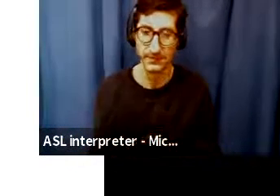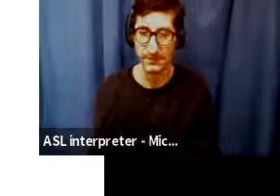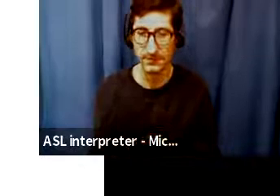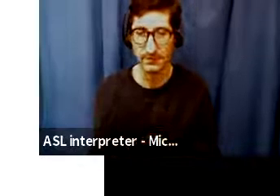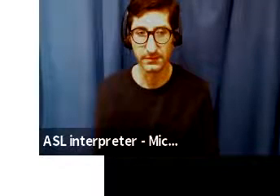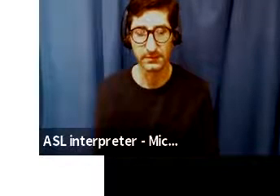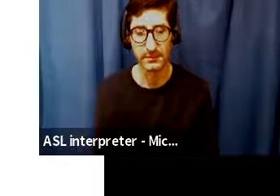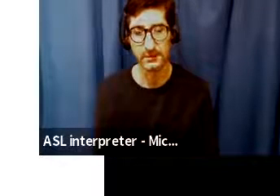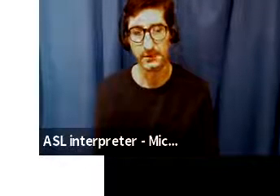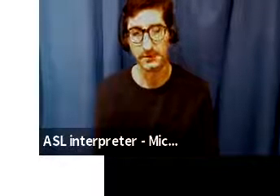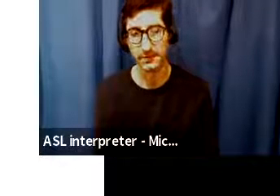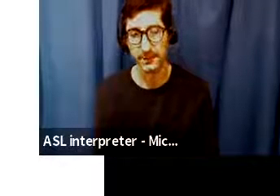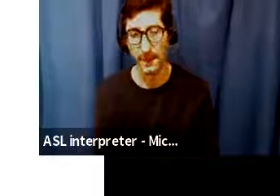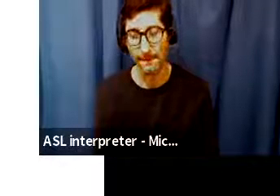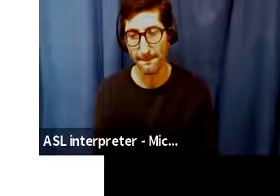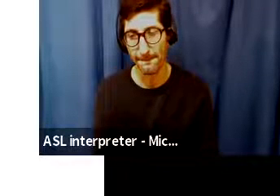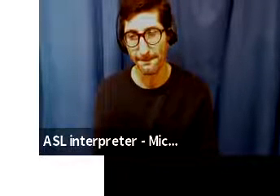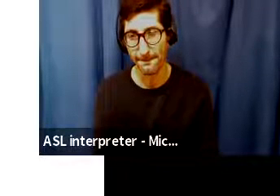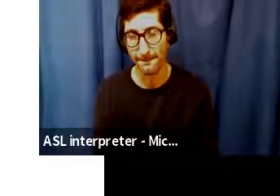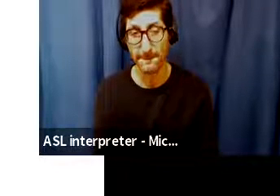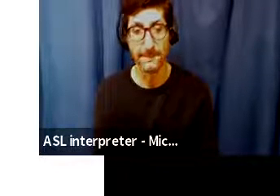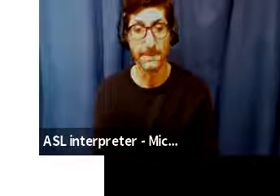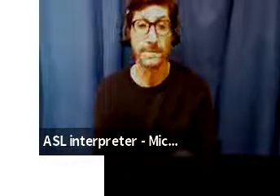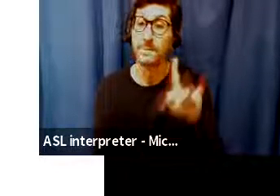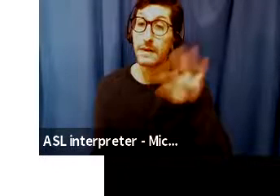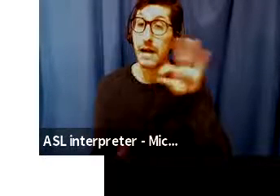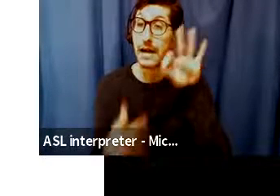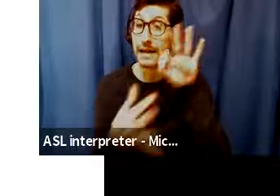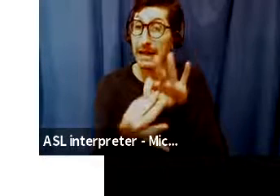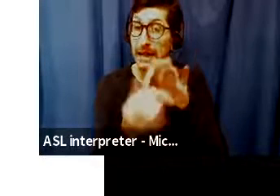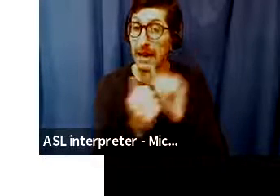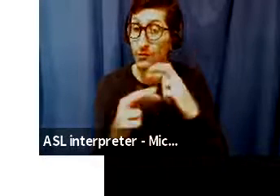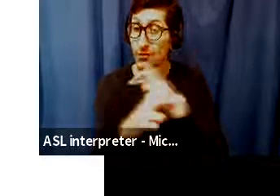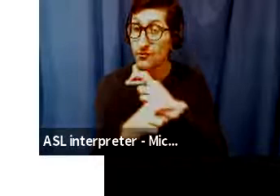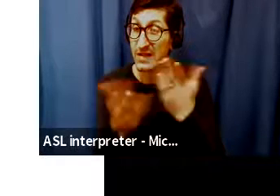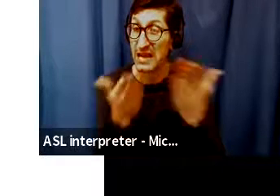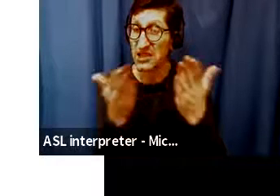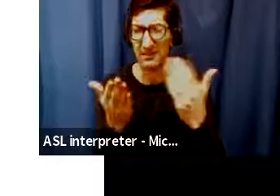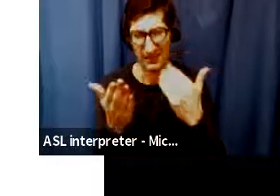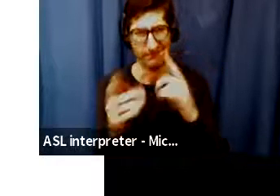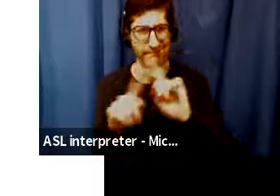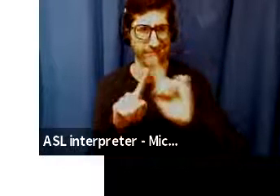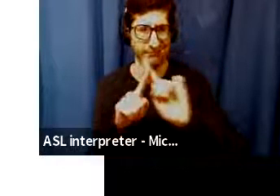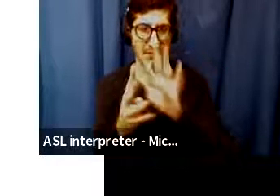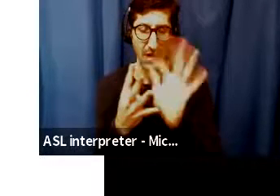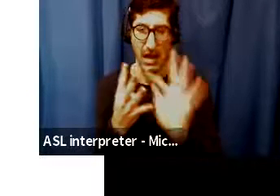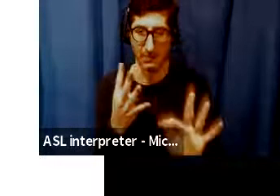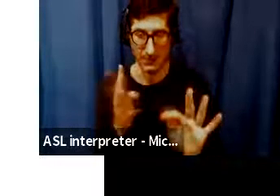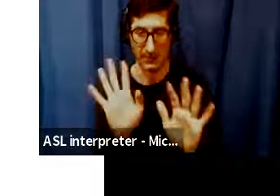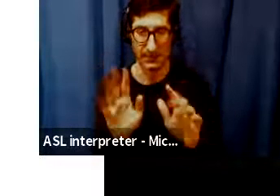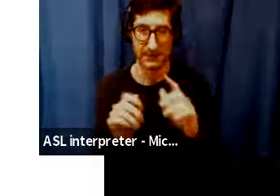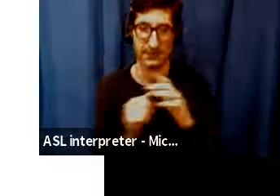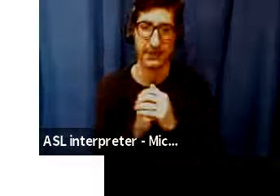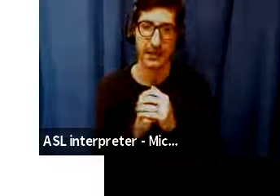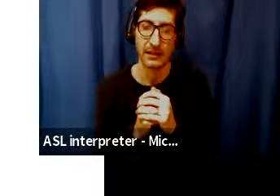There are many ways to connect with the relay service, from video relay for someone